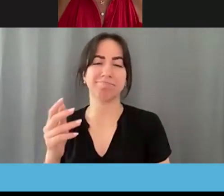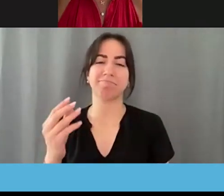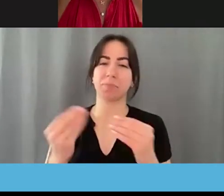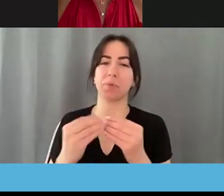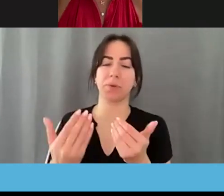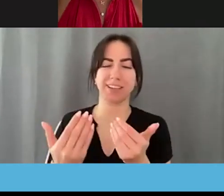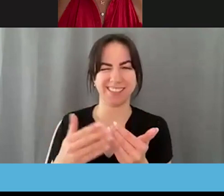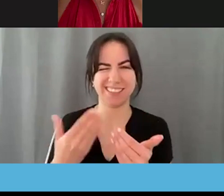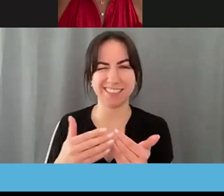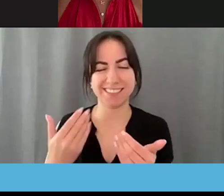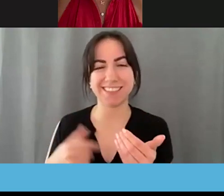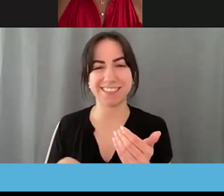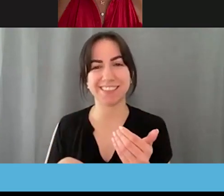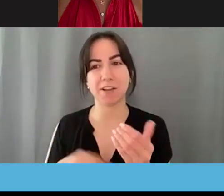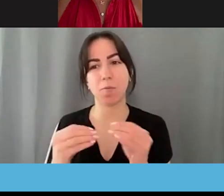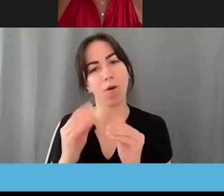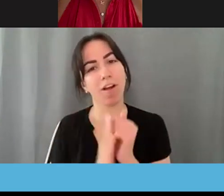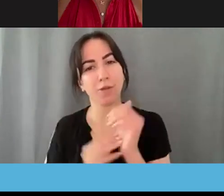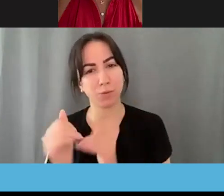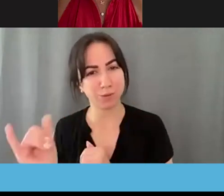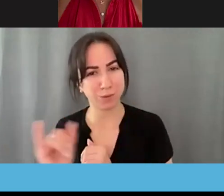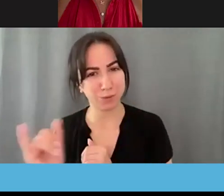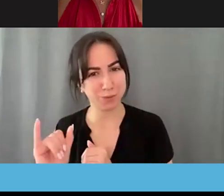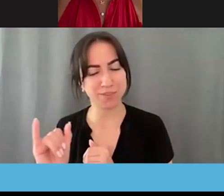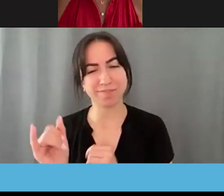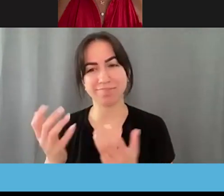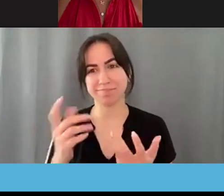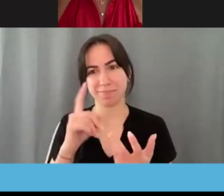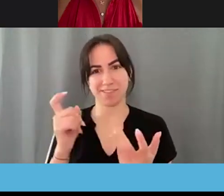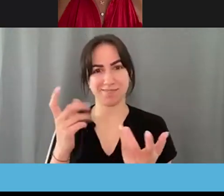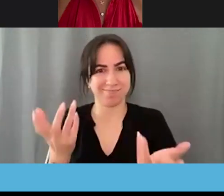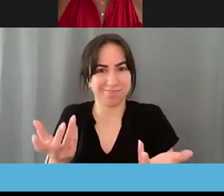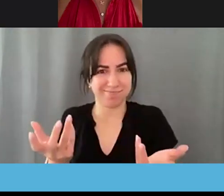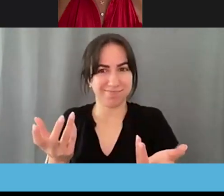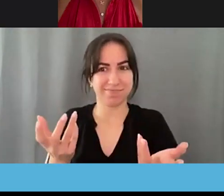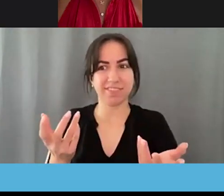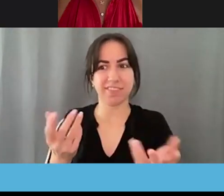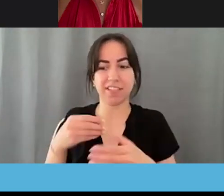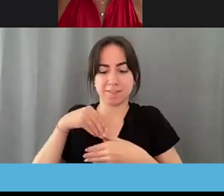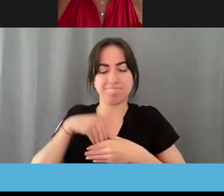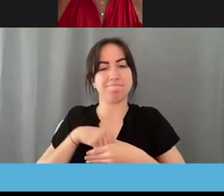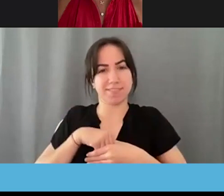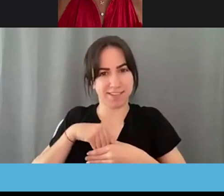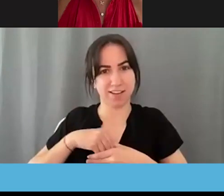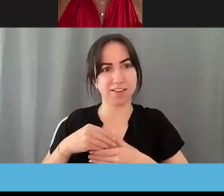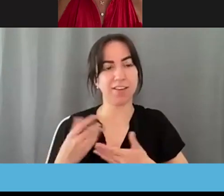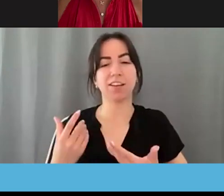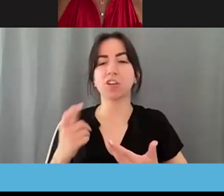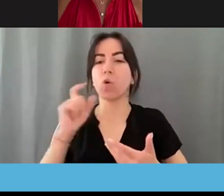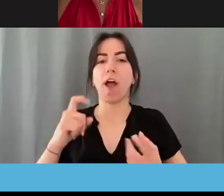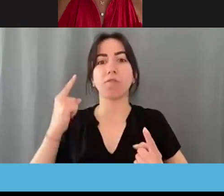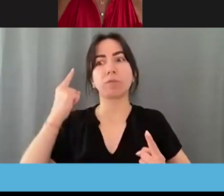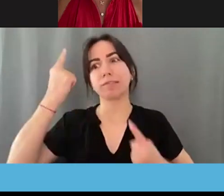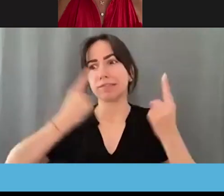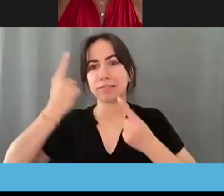little bit more comfortable for you, just because it's something that is coming from inside you that you don't have to think very